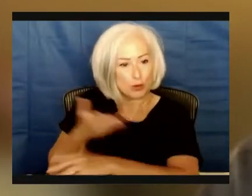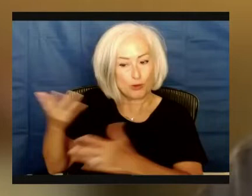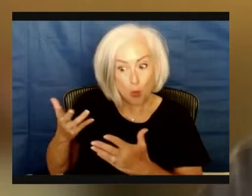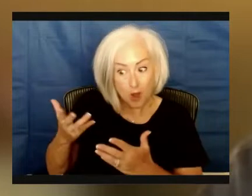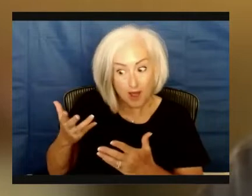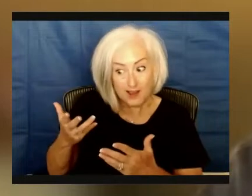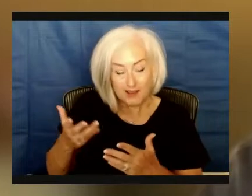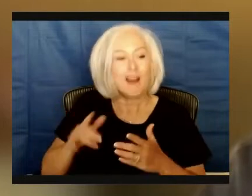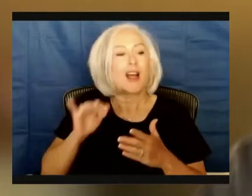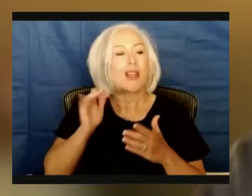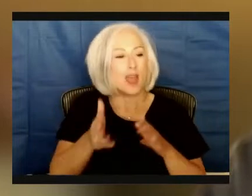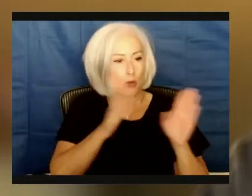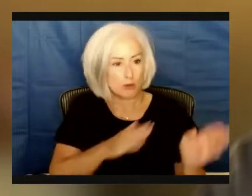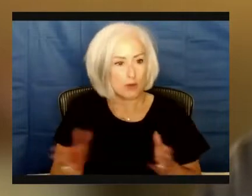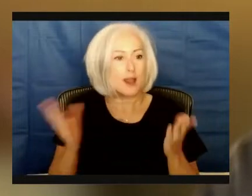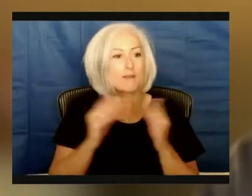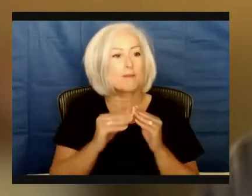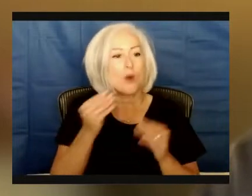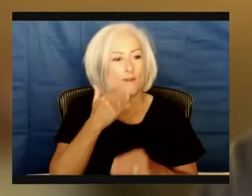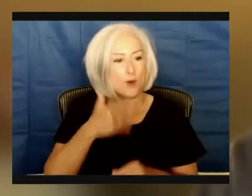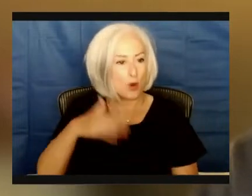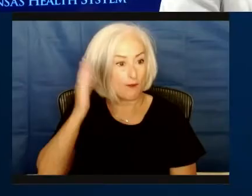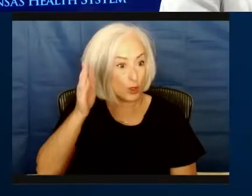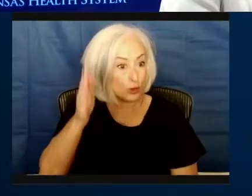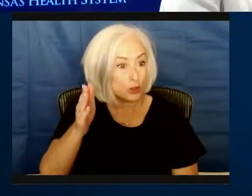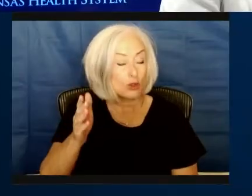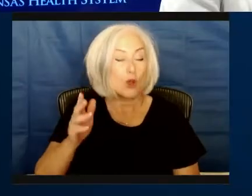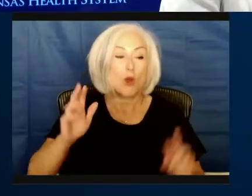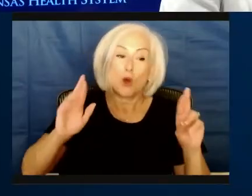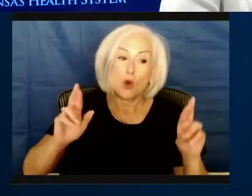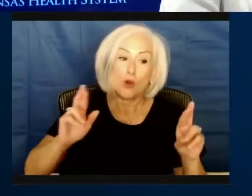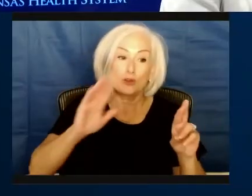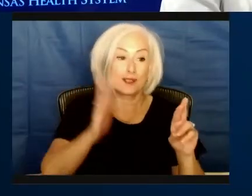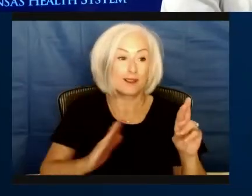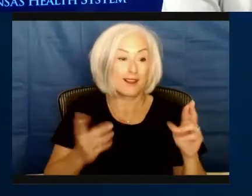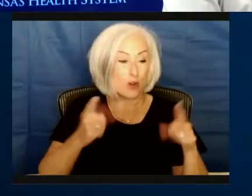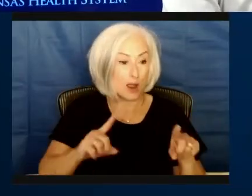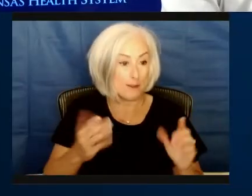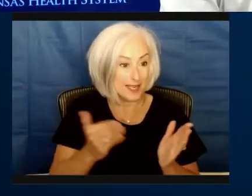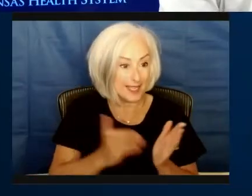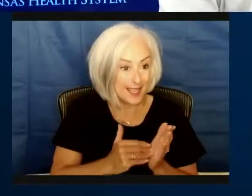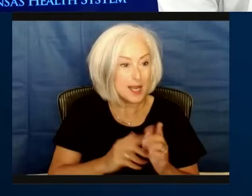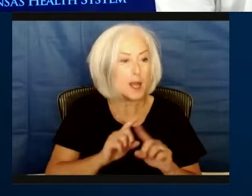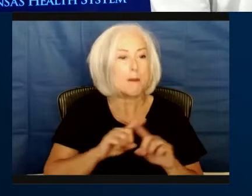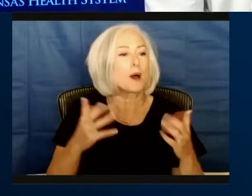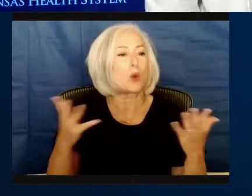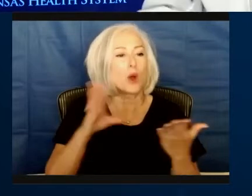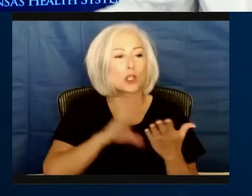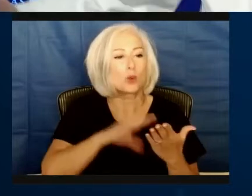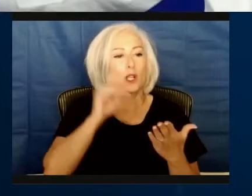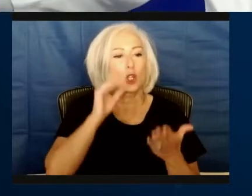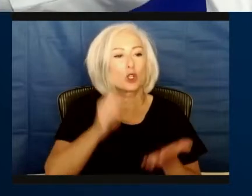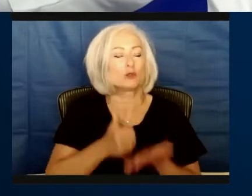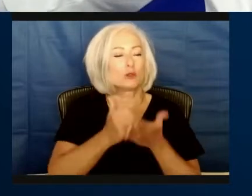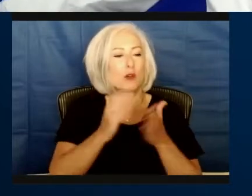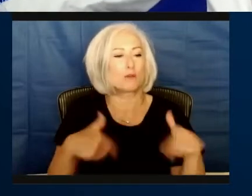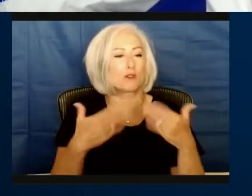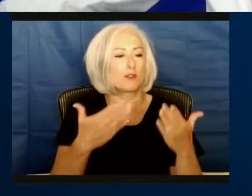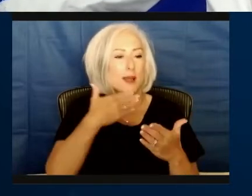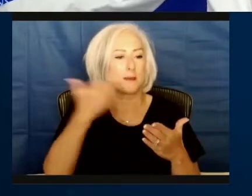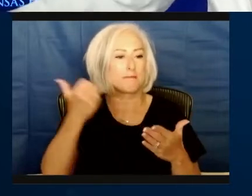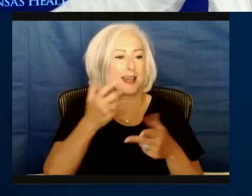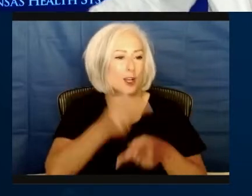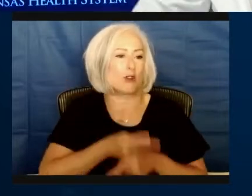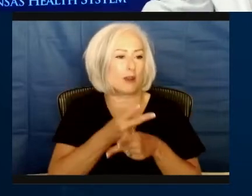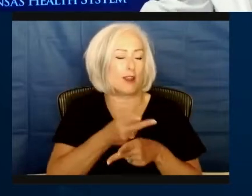happen again, but should it, what lessons can we learn to provide better care for all of our patients? Yeah. So you guys practice